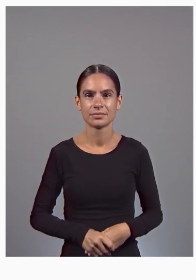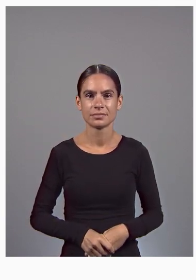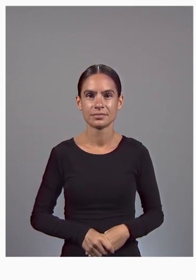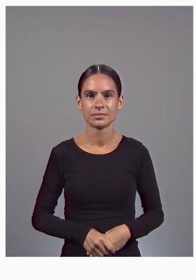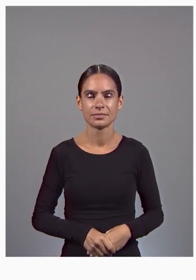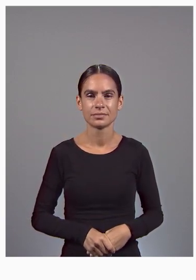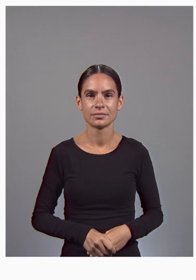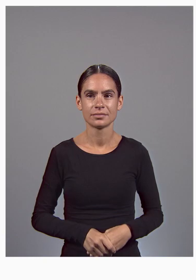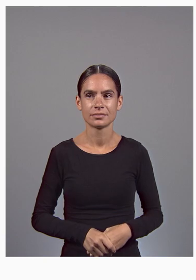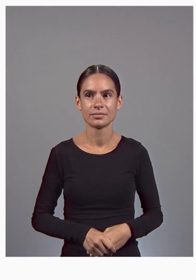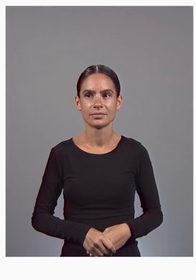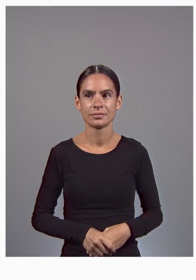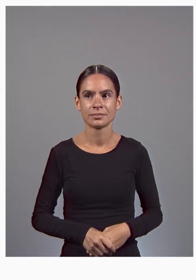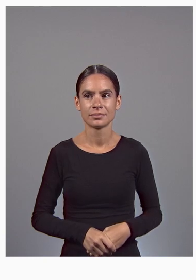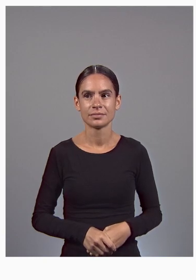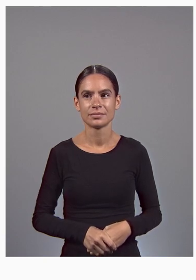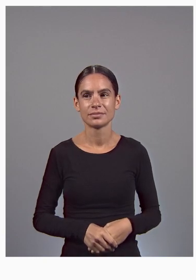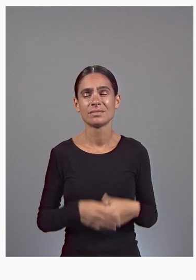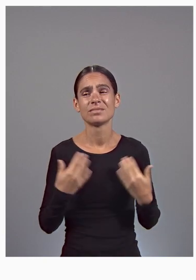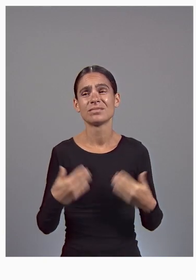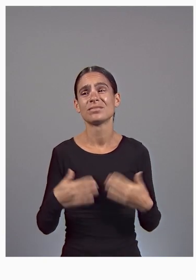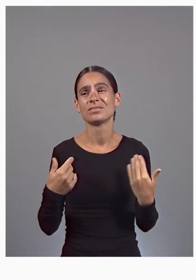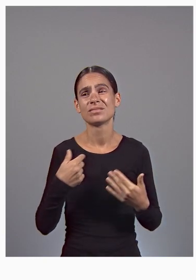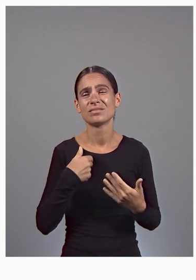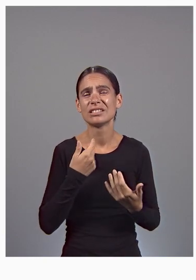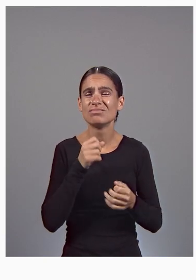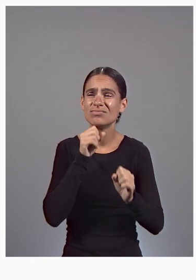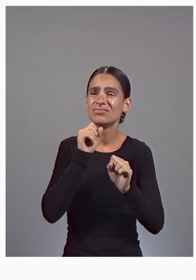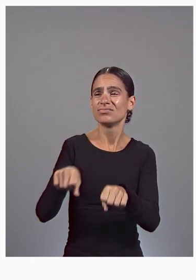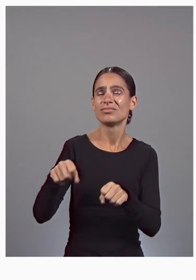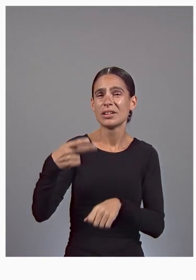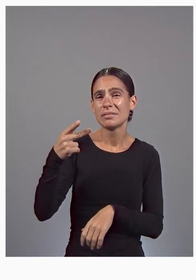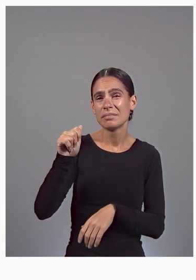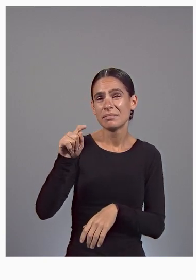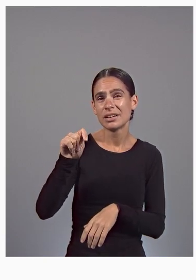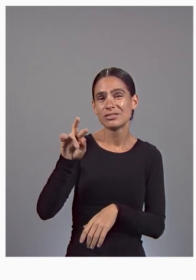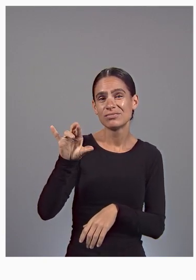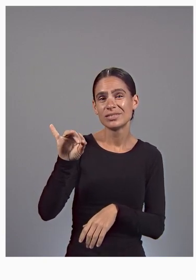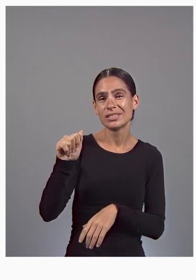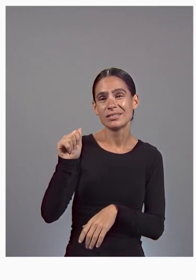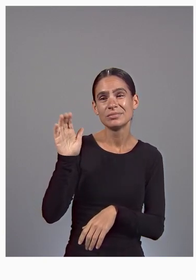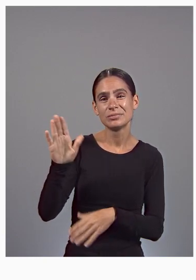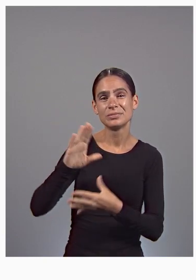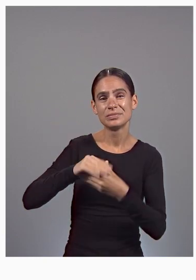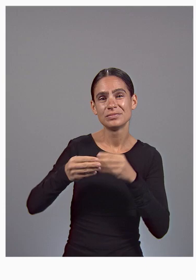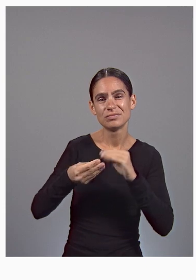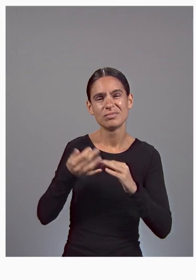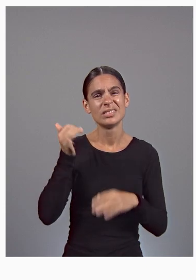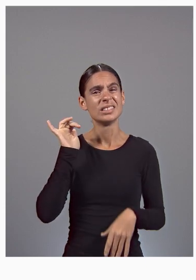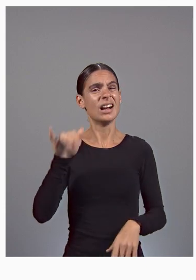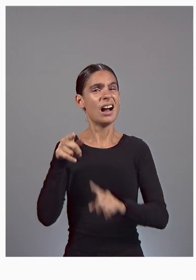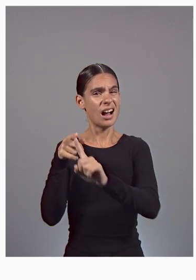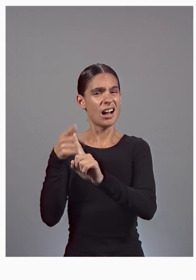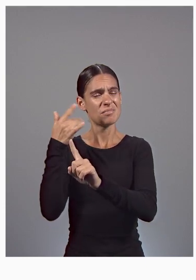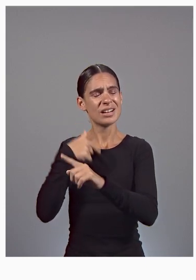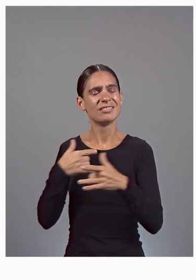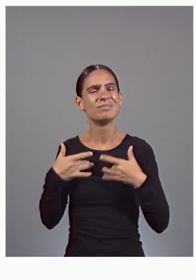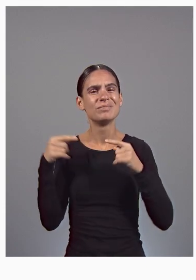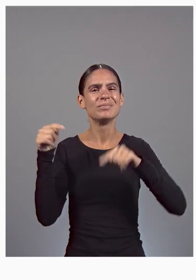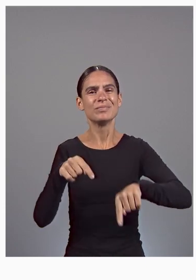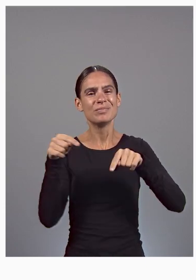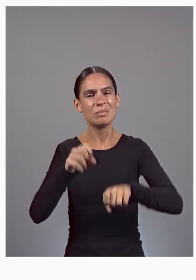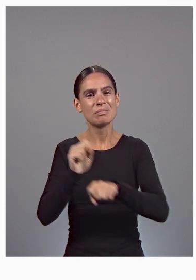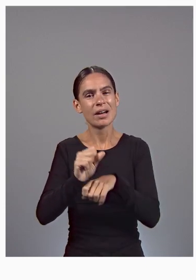Don't you just love Patricia's story? This is why I'm excited to come to work every single day, and